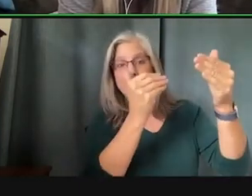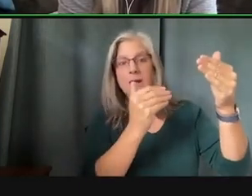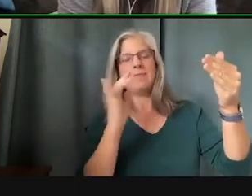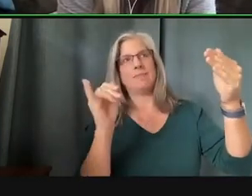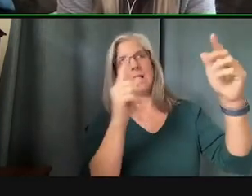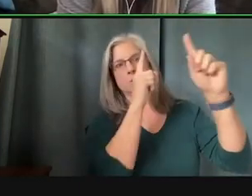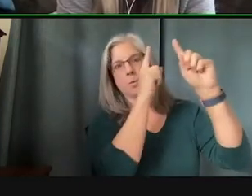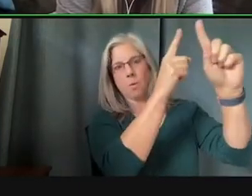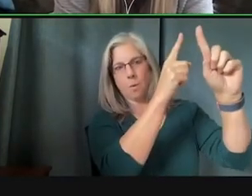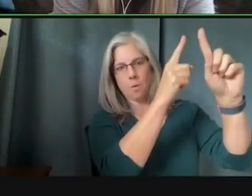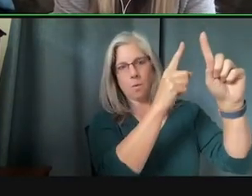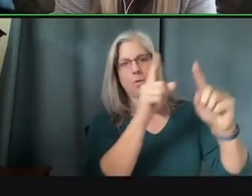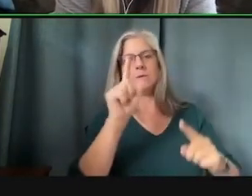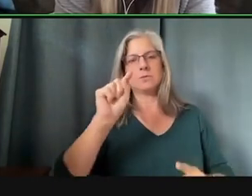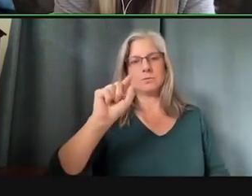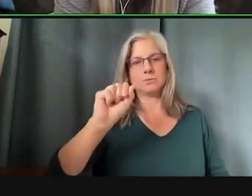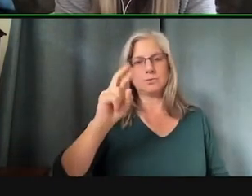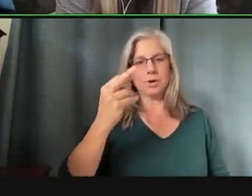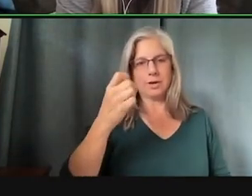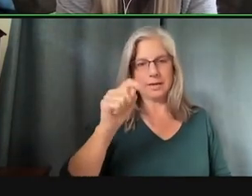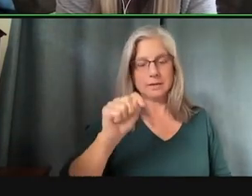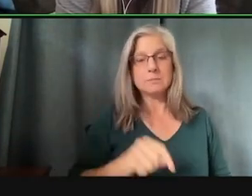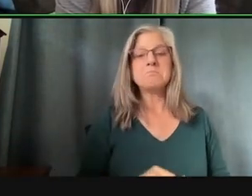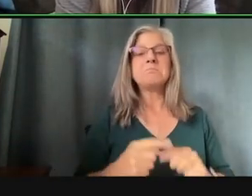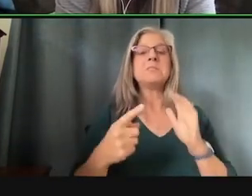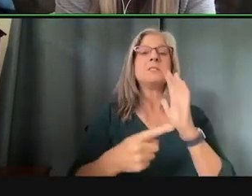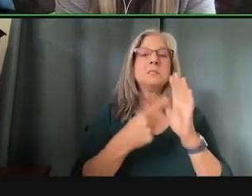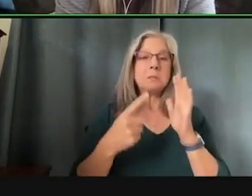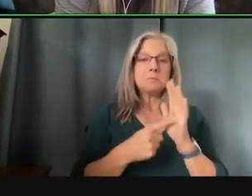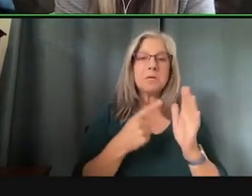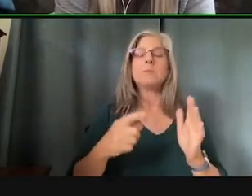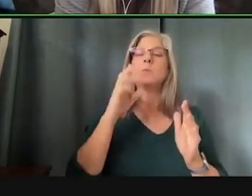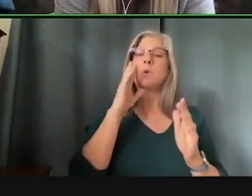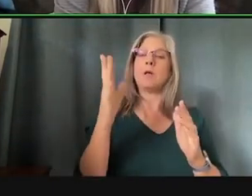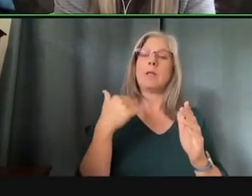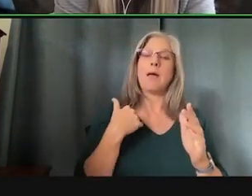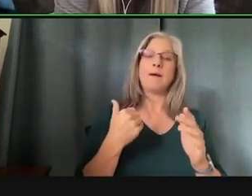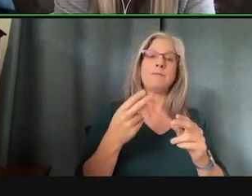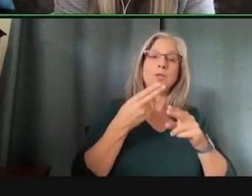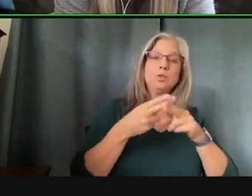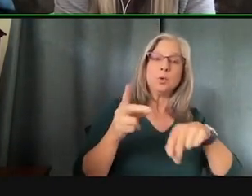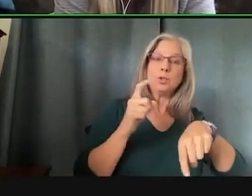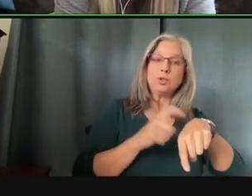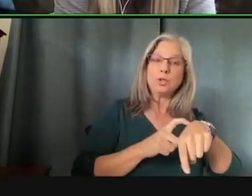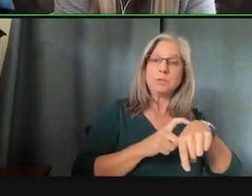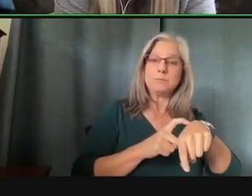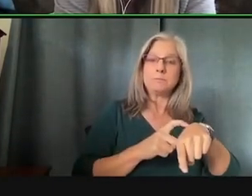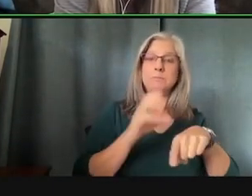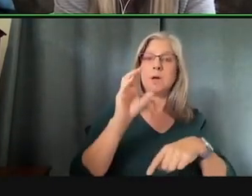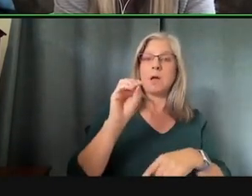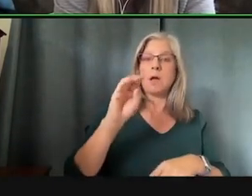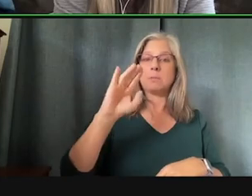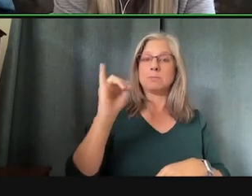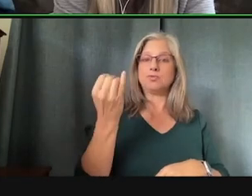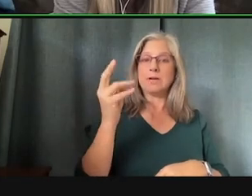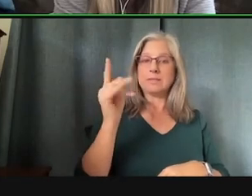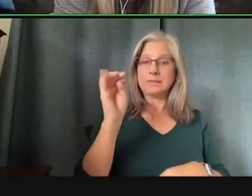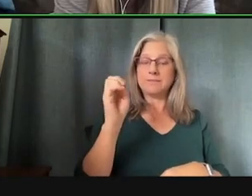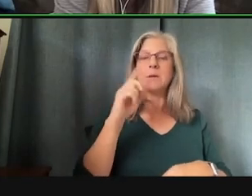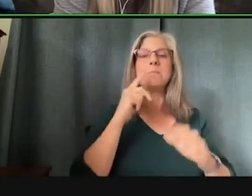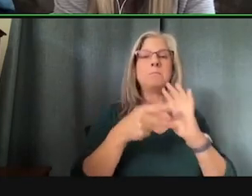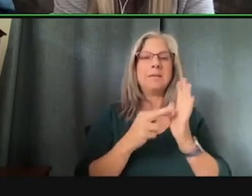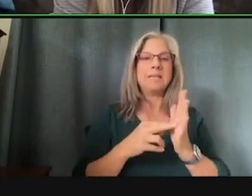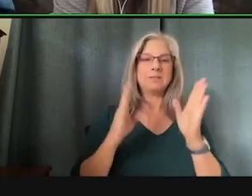goal target. Sometimes we're going to write short-term objectives. Those are going to be short-term intervals